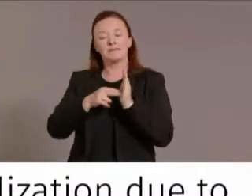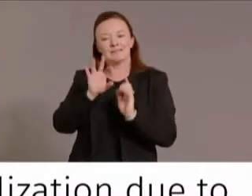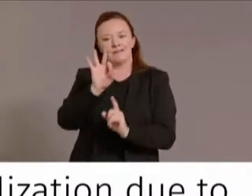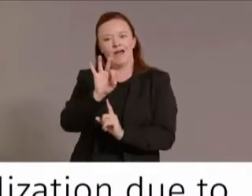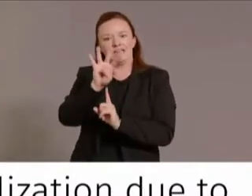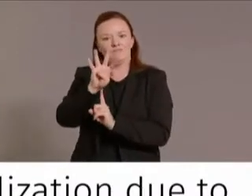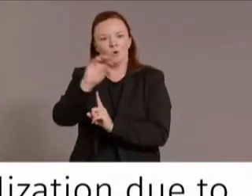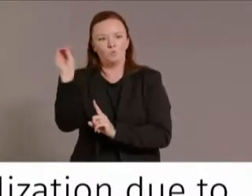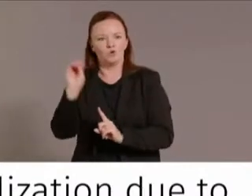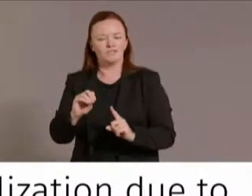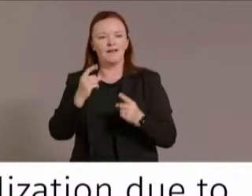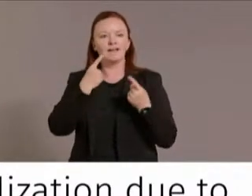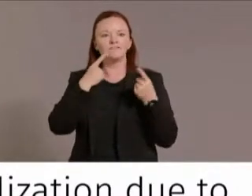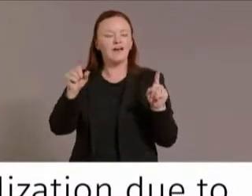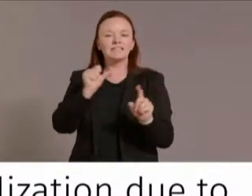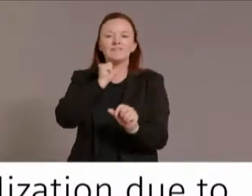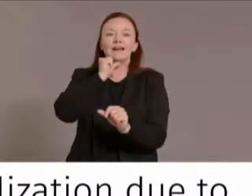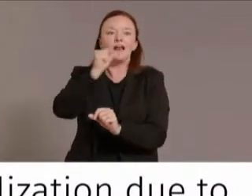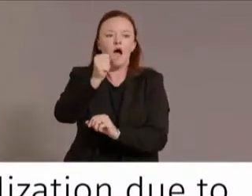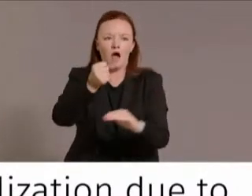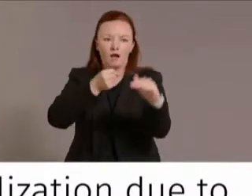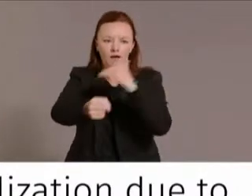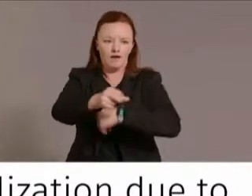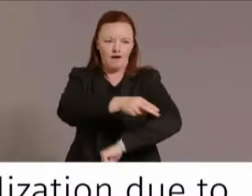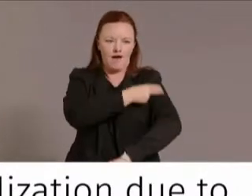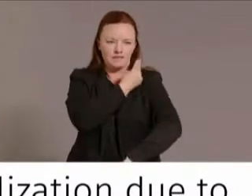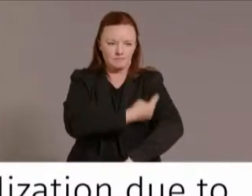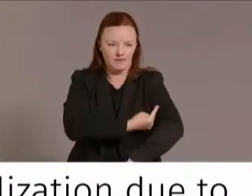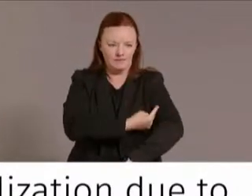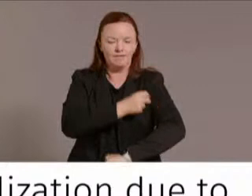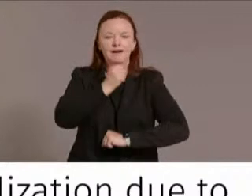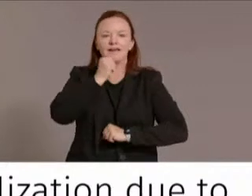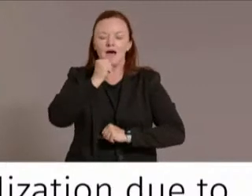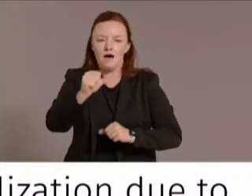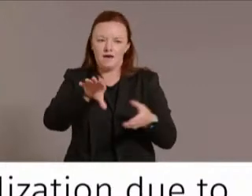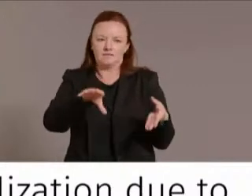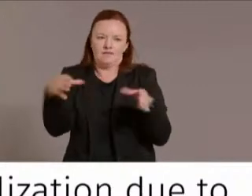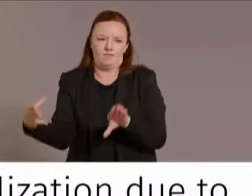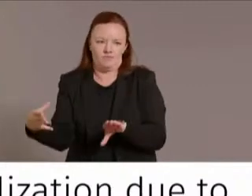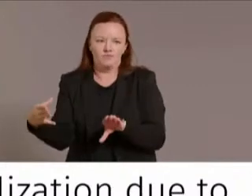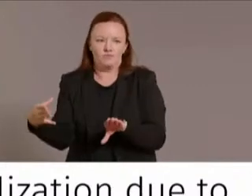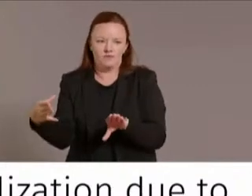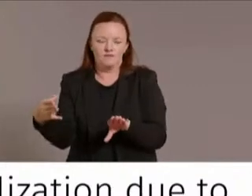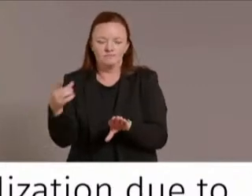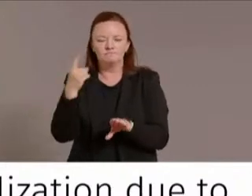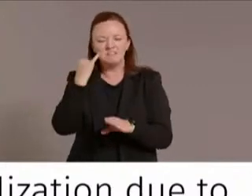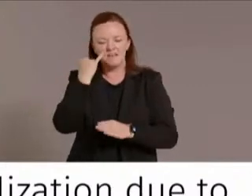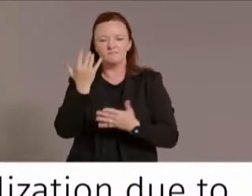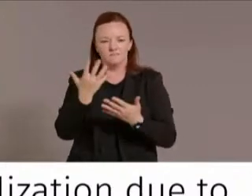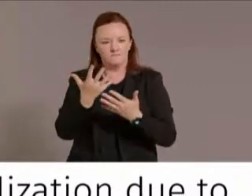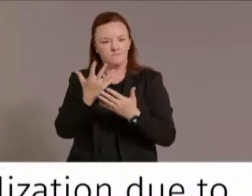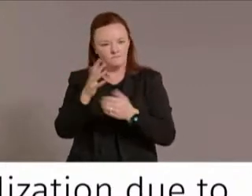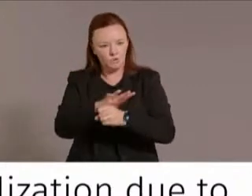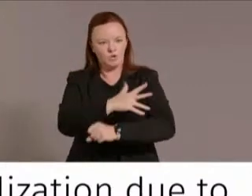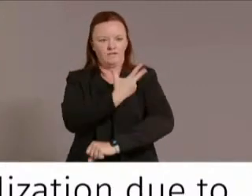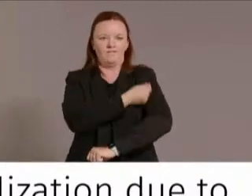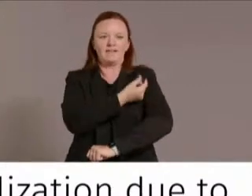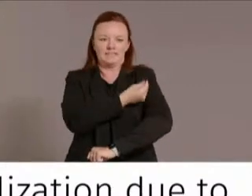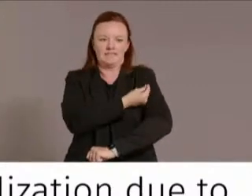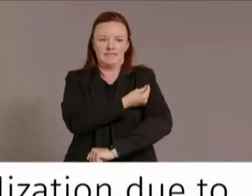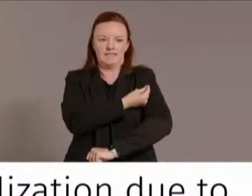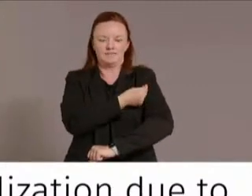for COVID-19 associated hospitalizations is 94% for fully vaccinated individuals